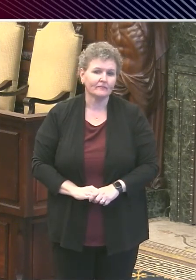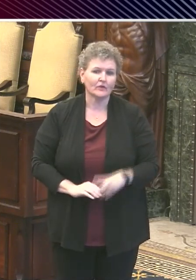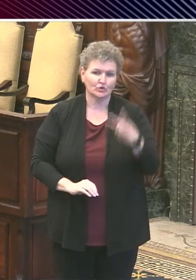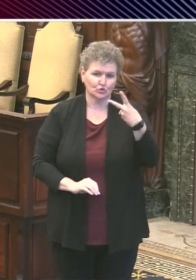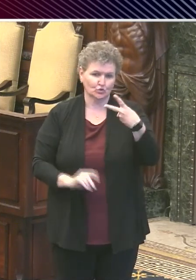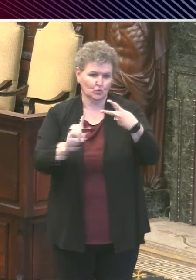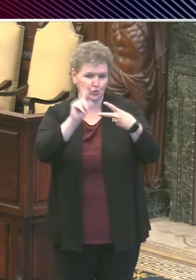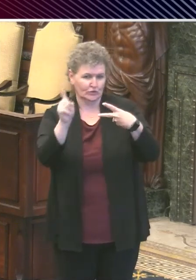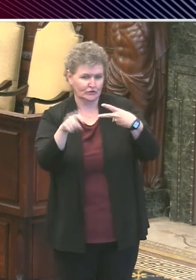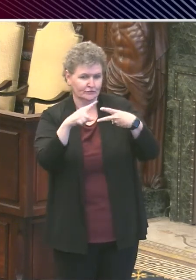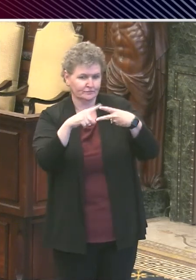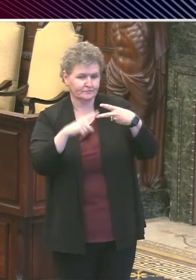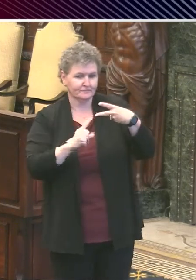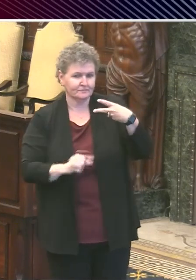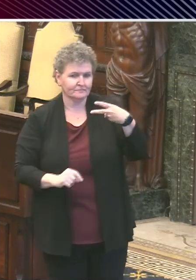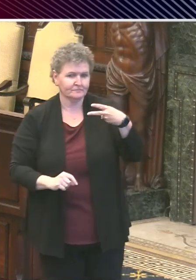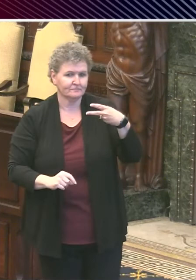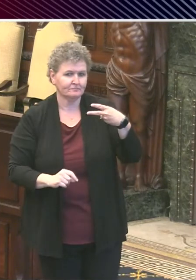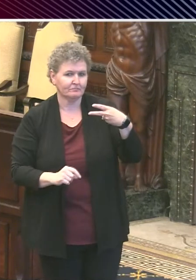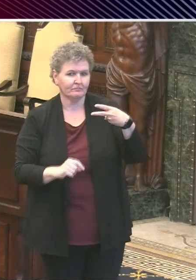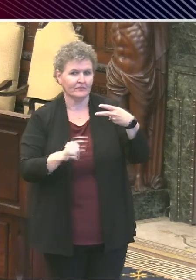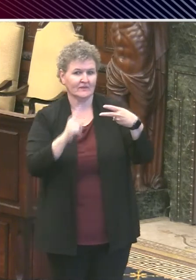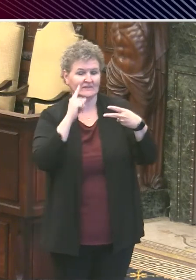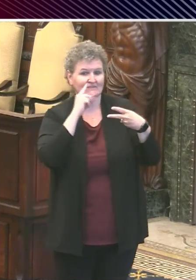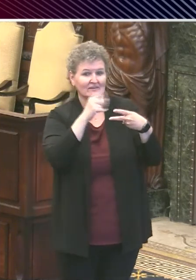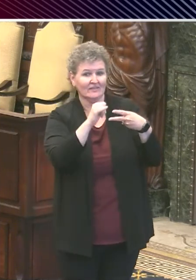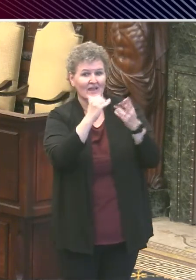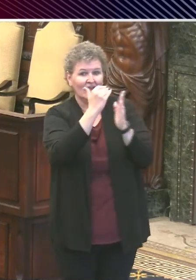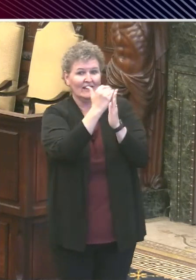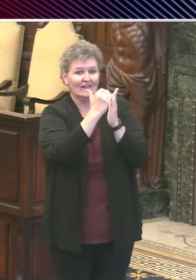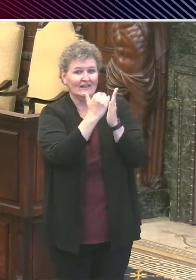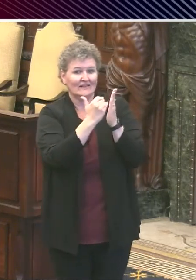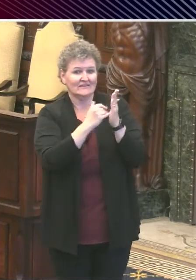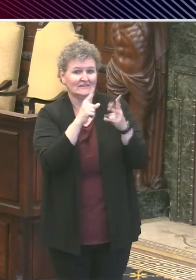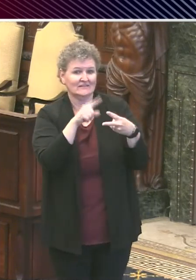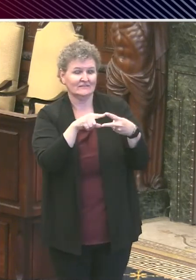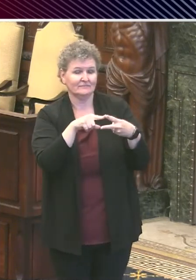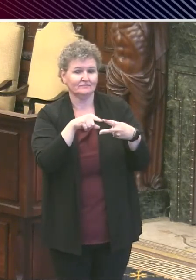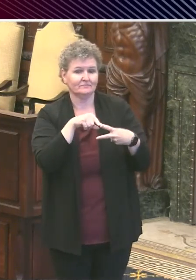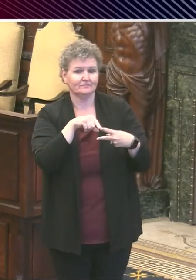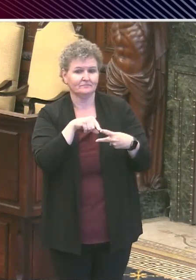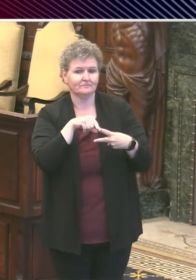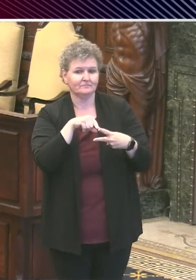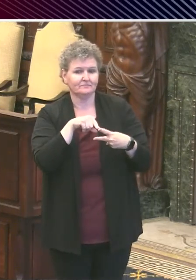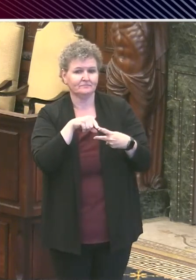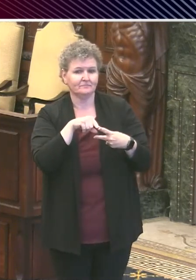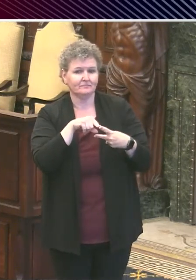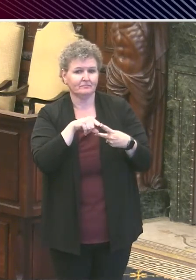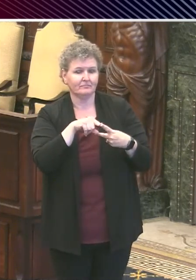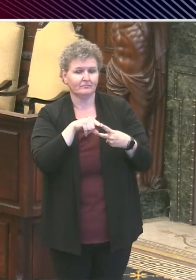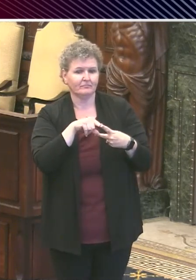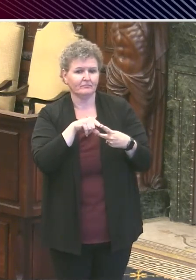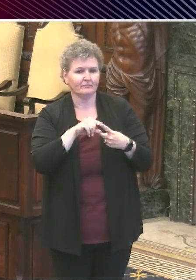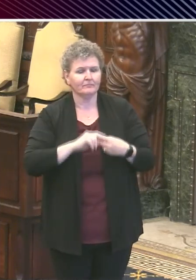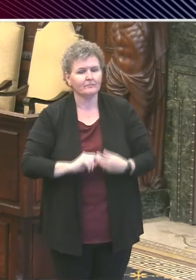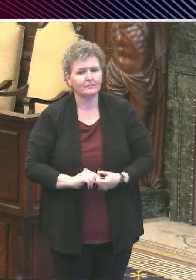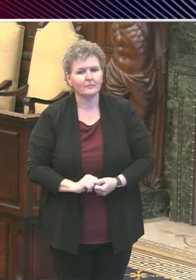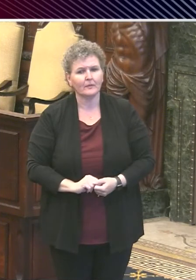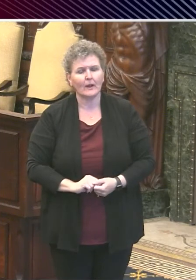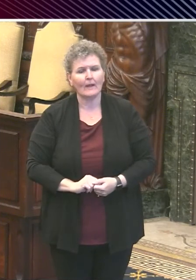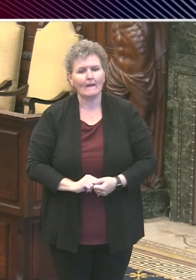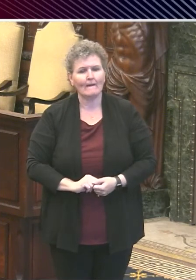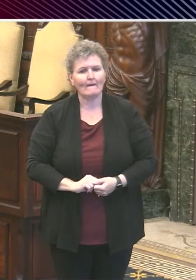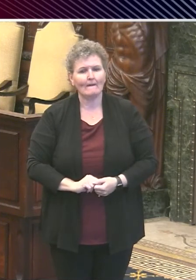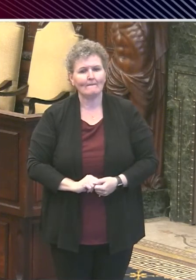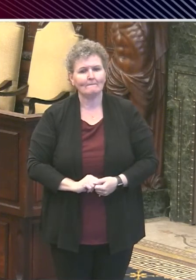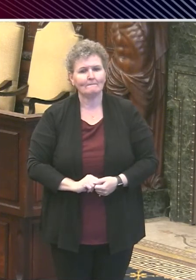First, is there a list of the play streets that have the water, the 100 play streets listed somewhere on the website,